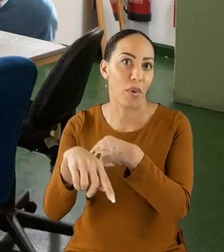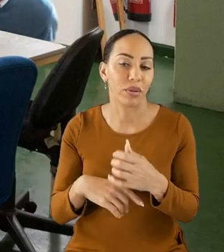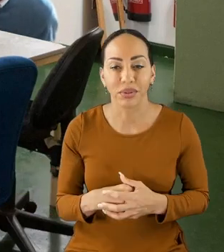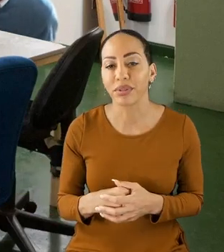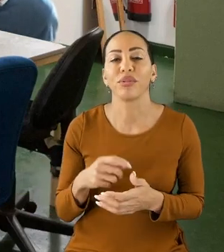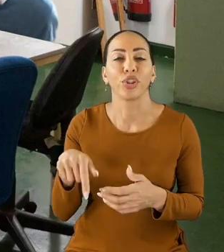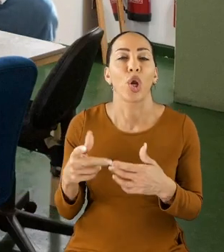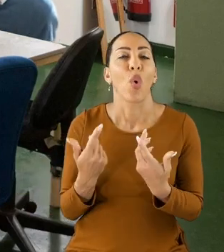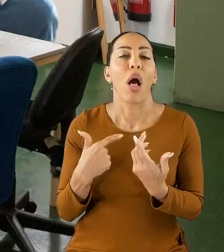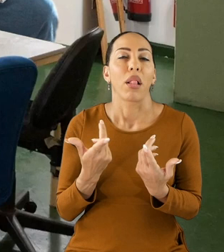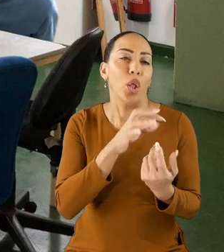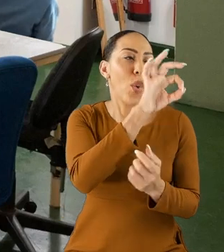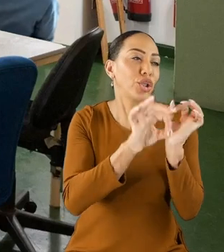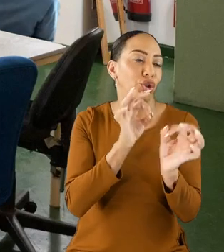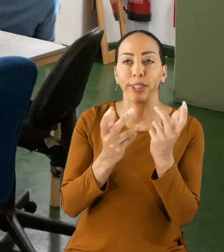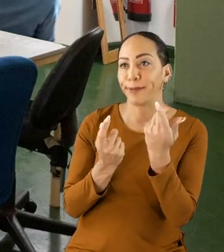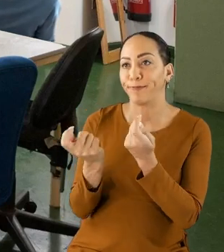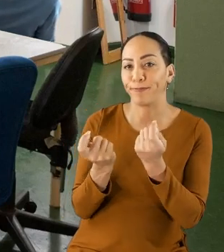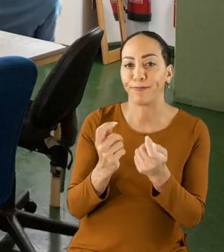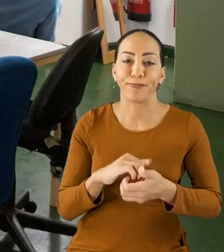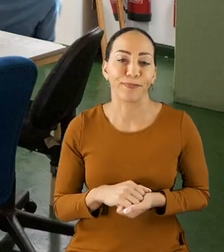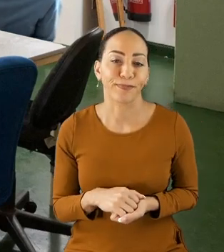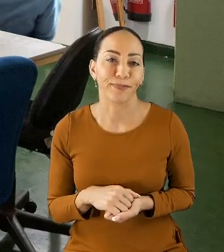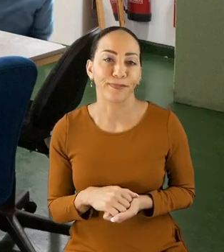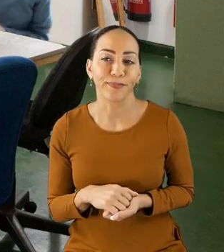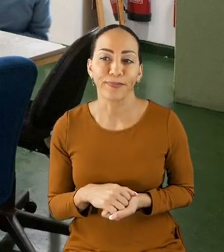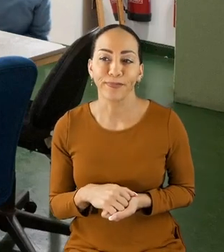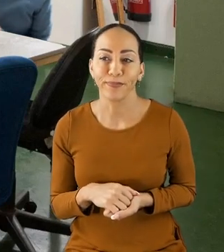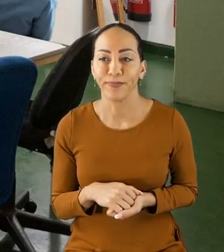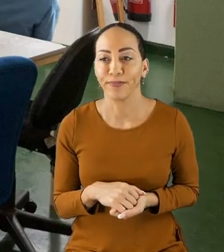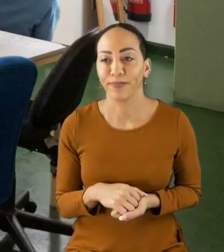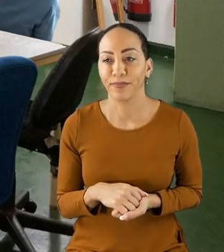to manage any questions as well. And I'm just going to